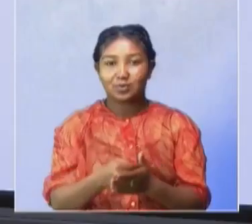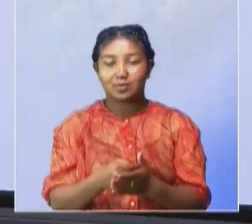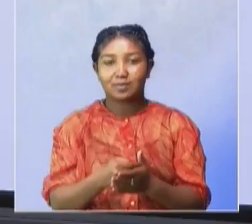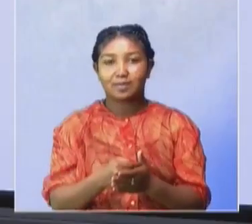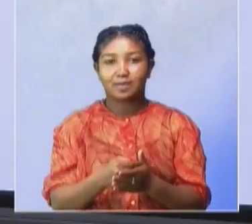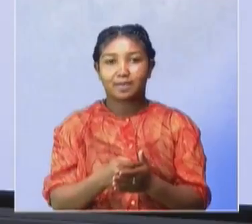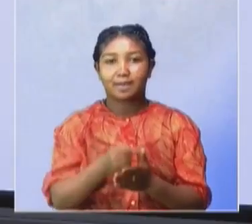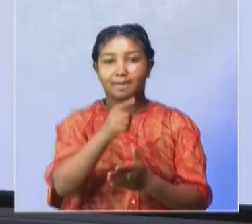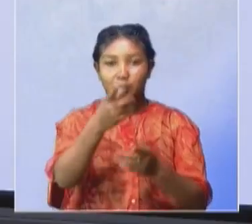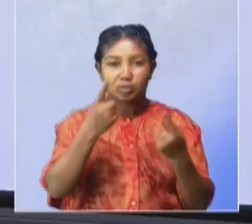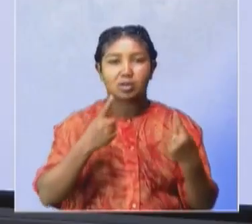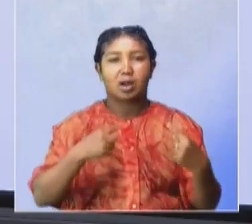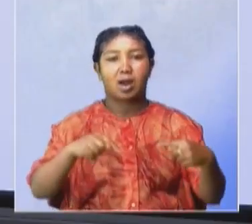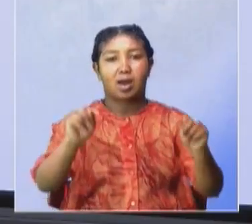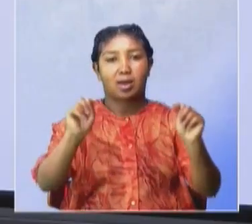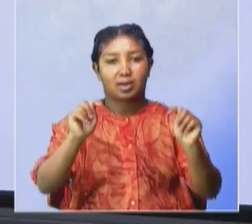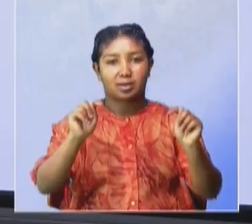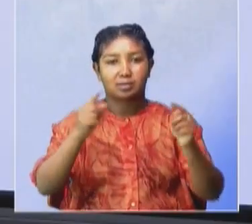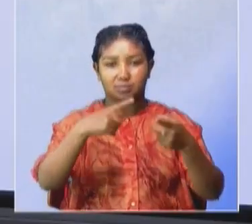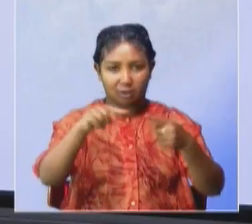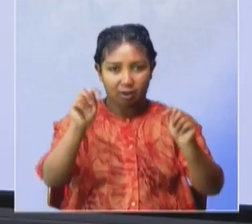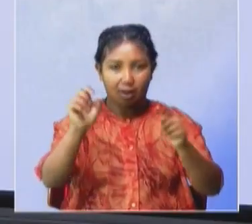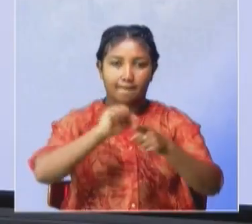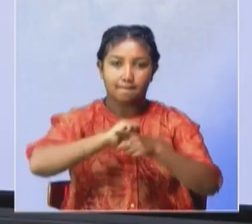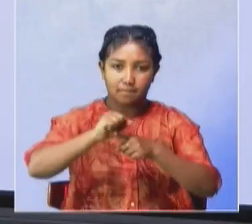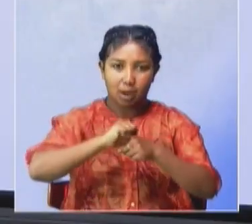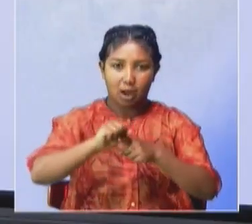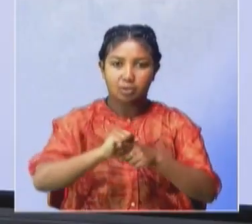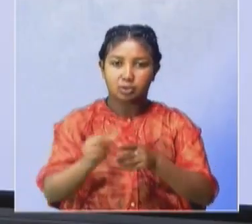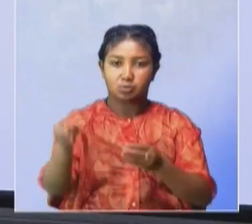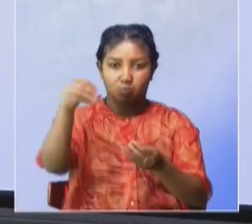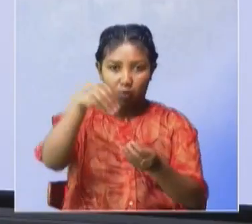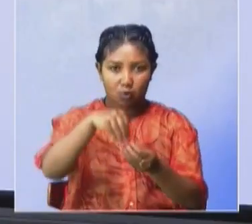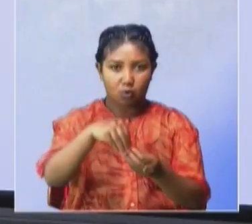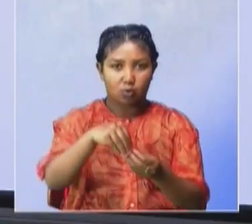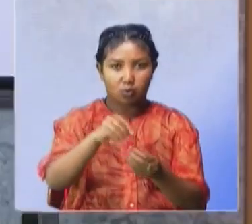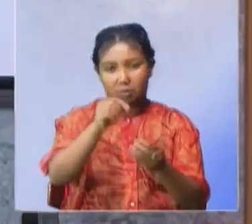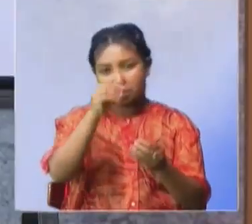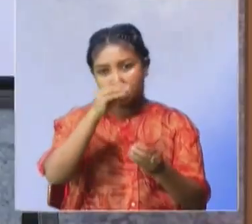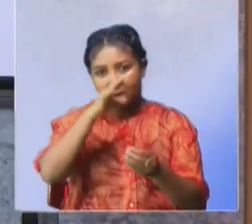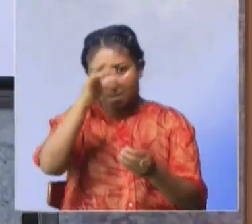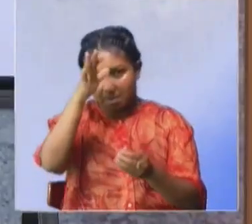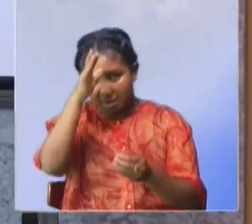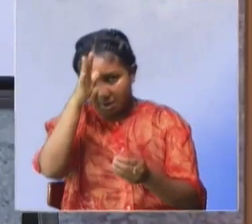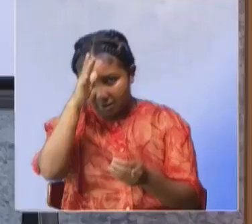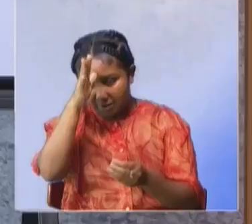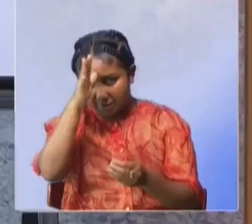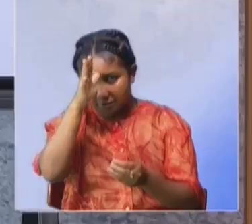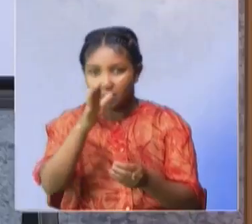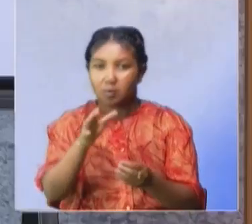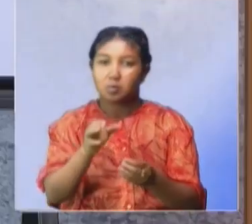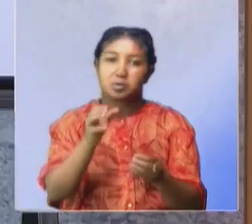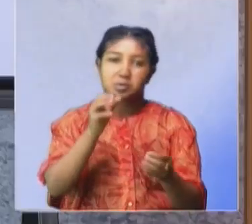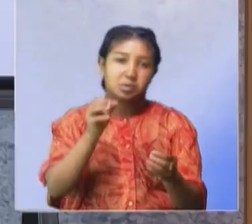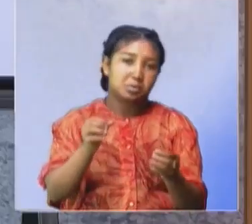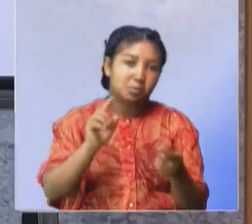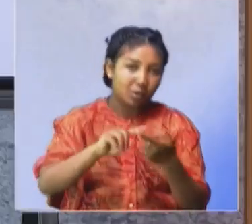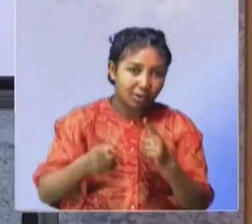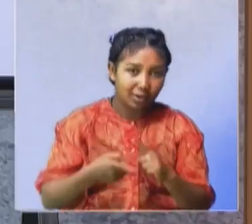can try and practice more with your parents and also with your